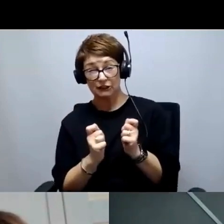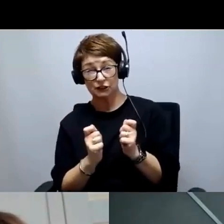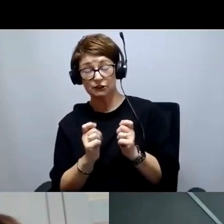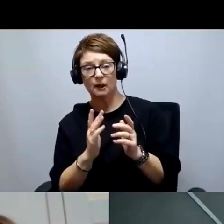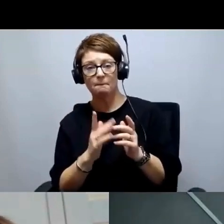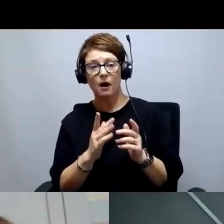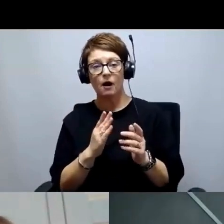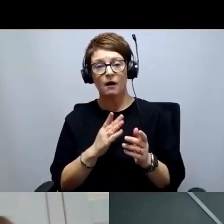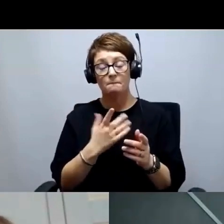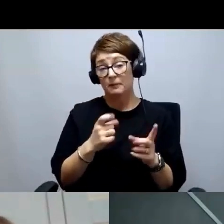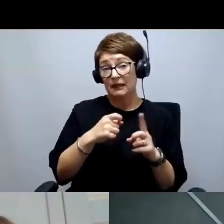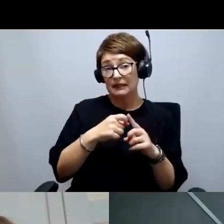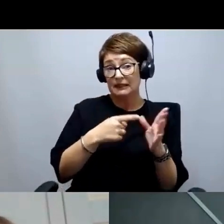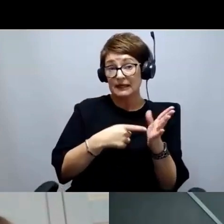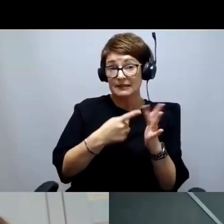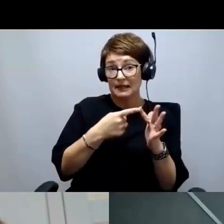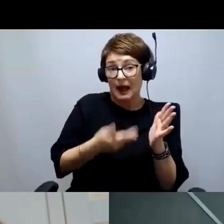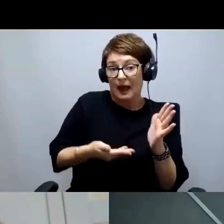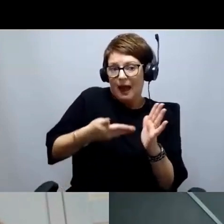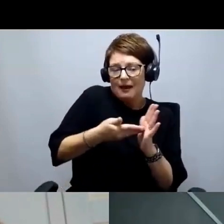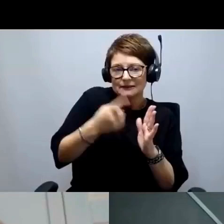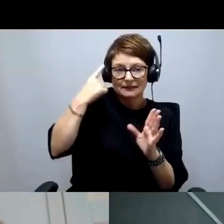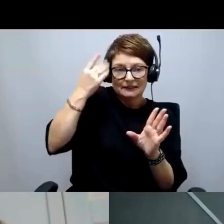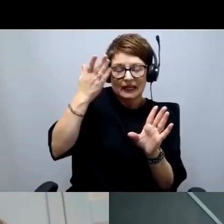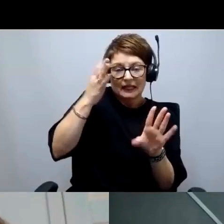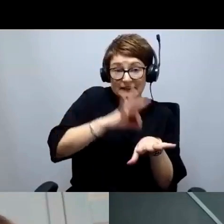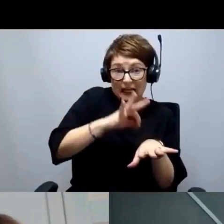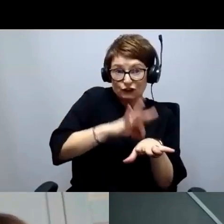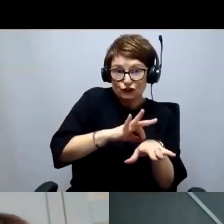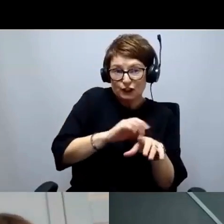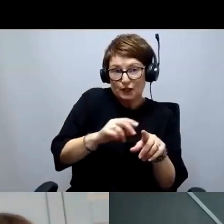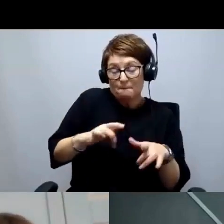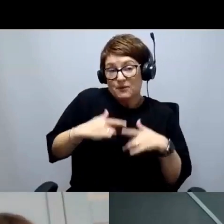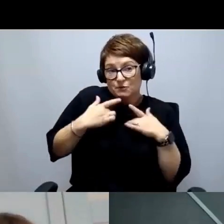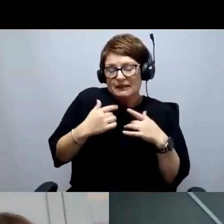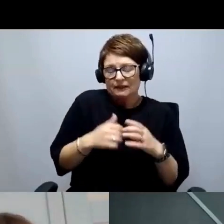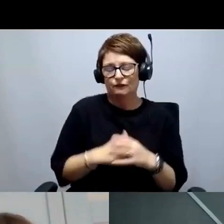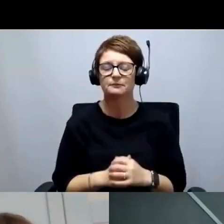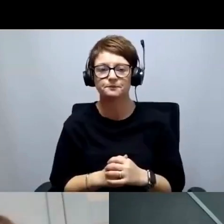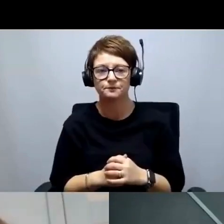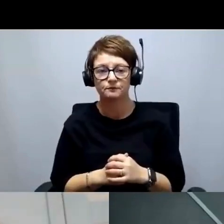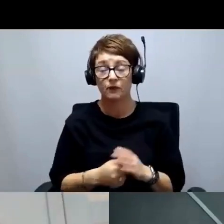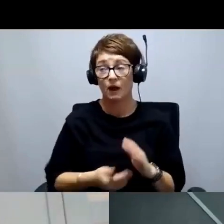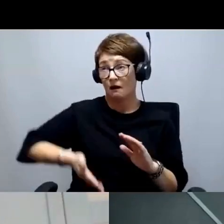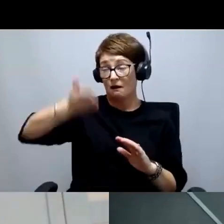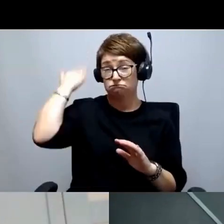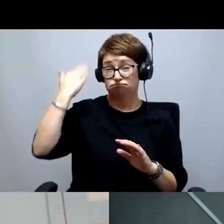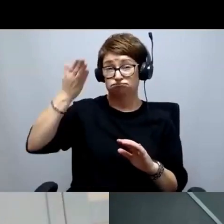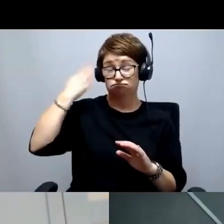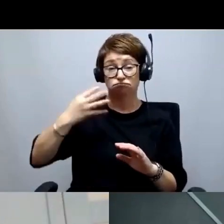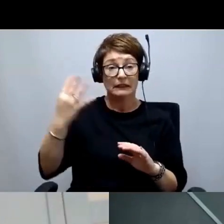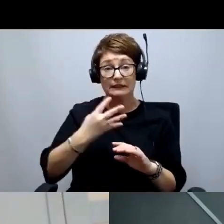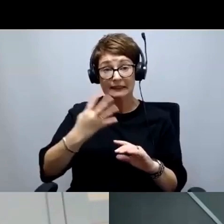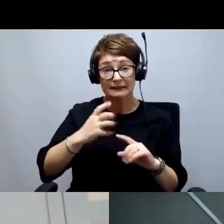from a psychiatry perspective for us. Yeah, it's very interesting, actually. If you go back to the 19th century, psychiatrists talked a lot